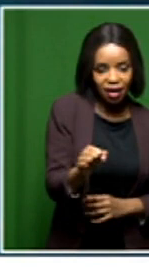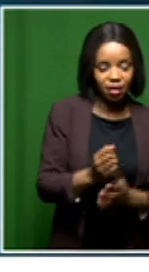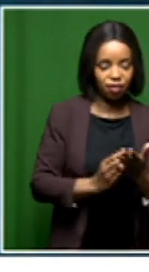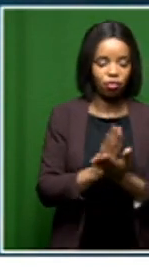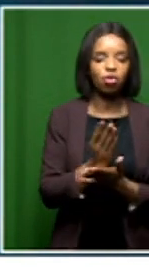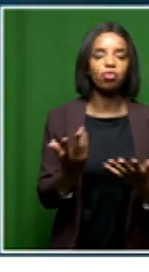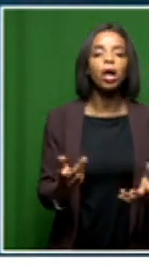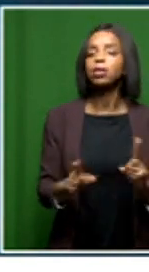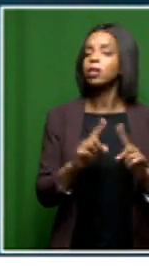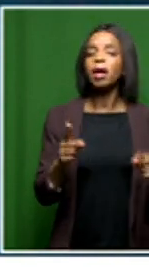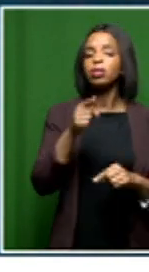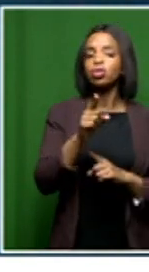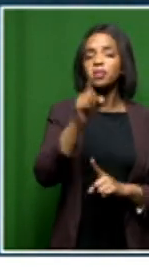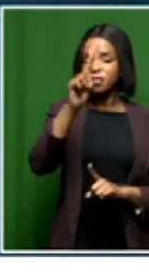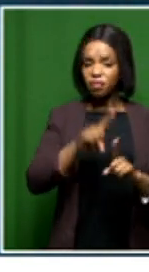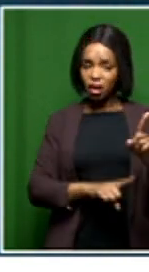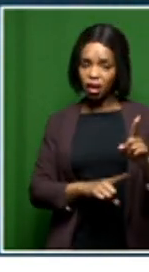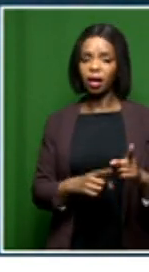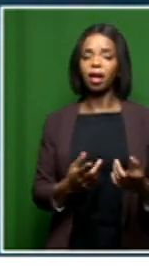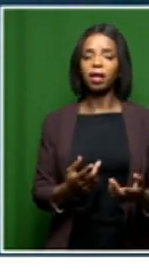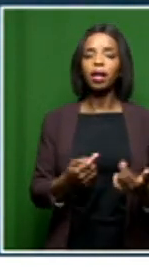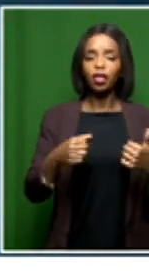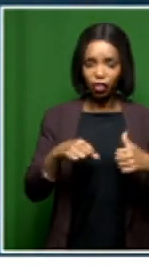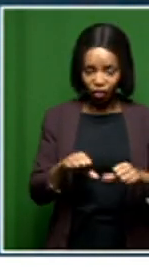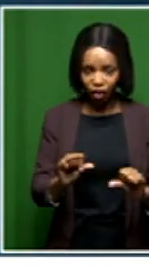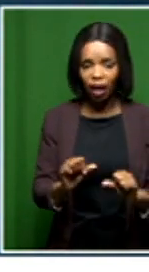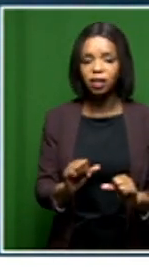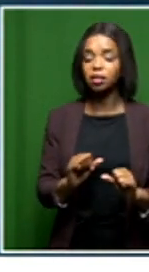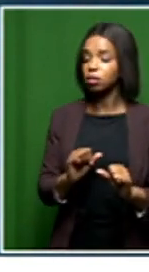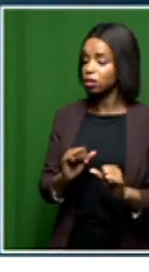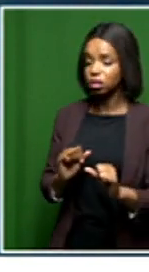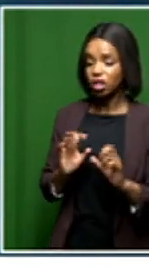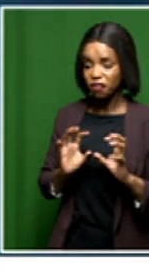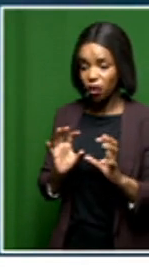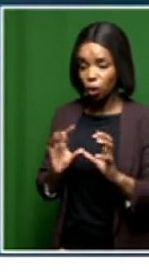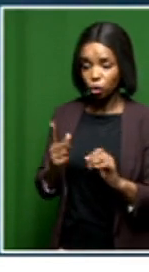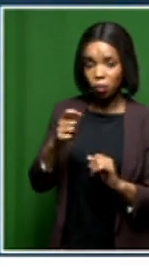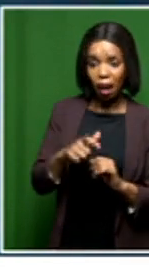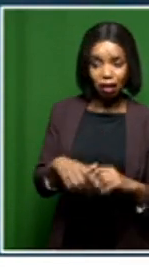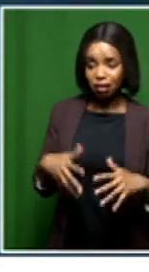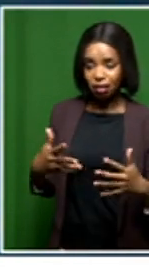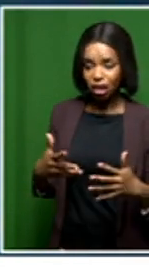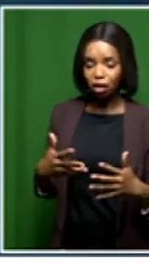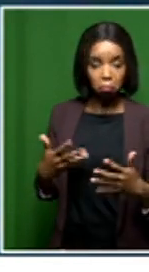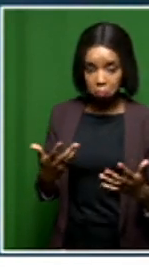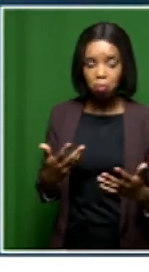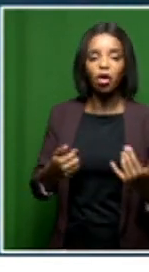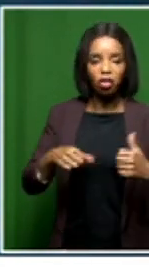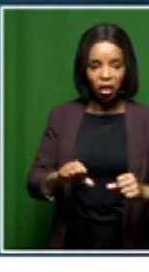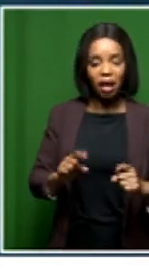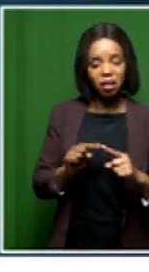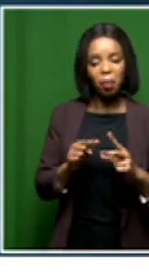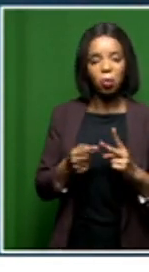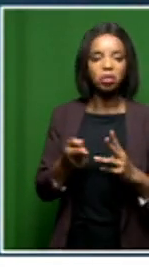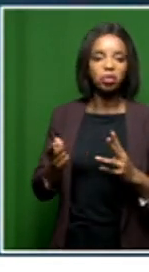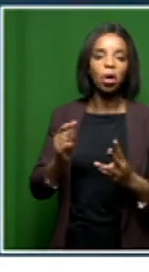enforcement order comes in, and after that, you have demerit points. And then if you happen to